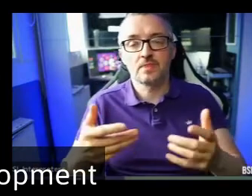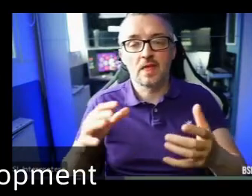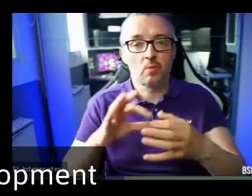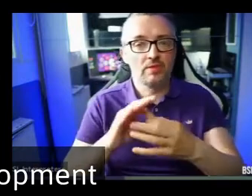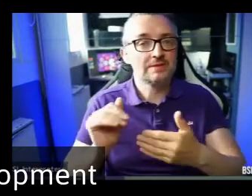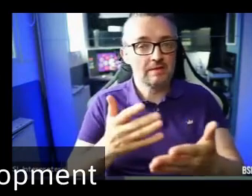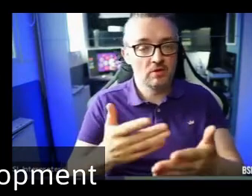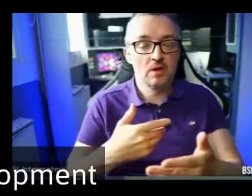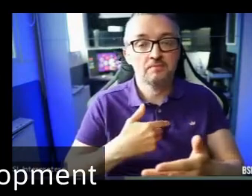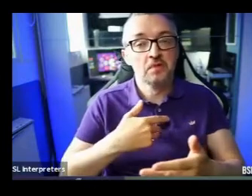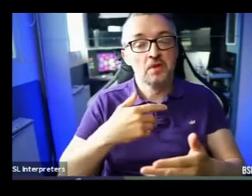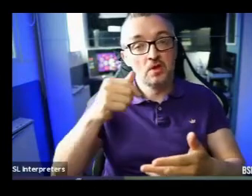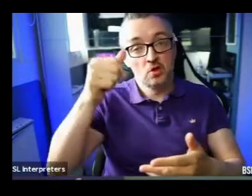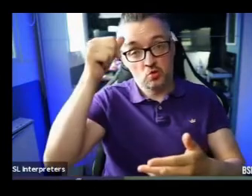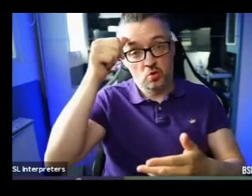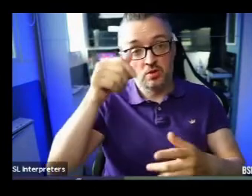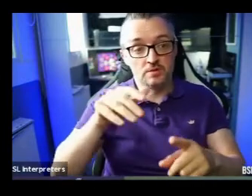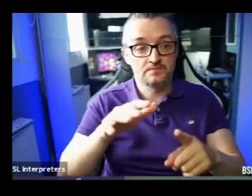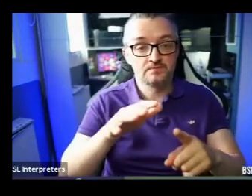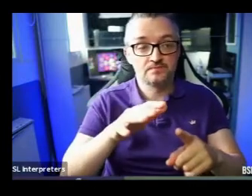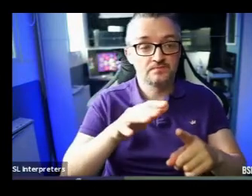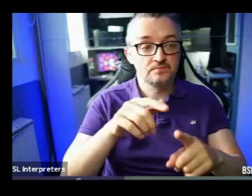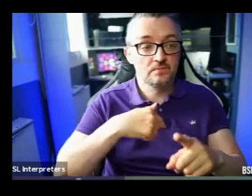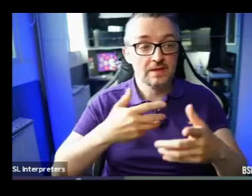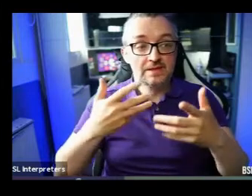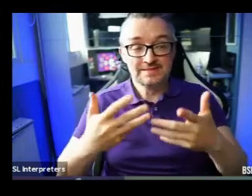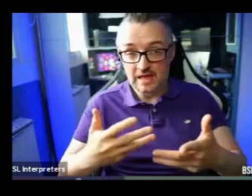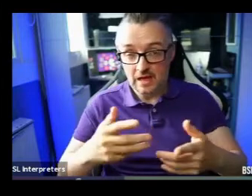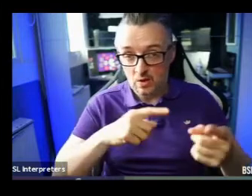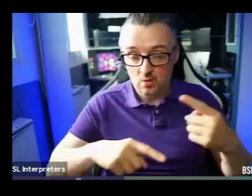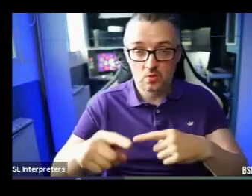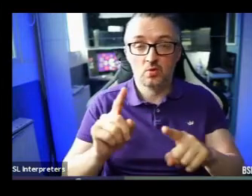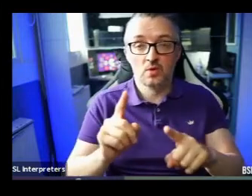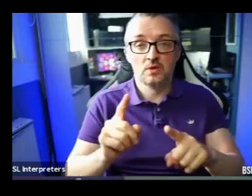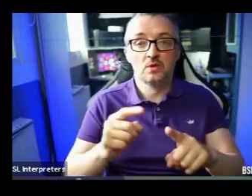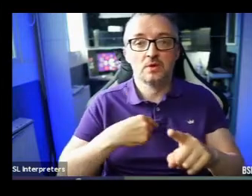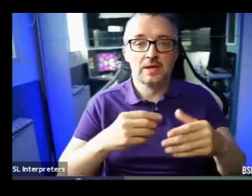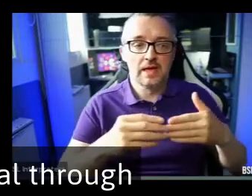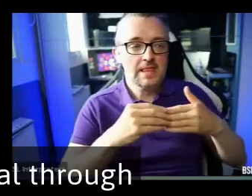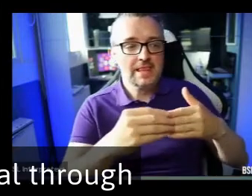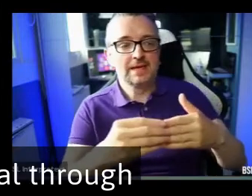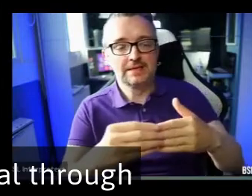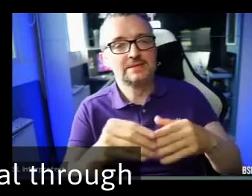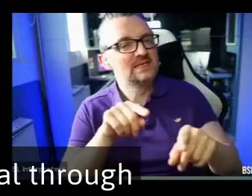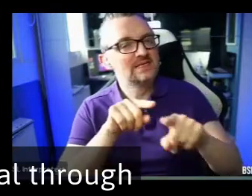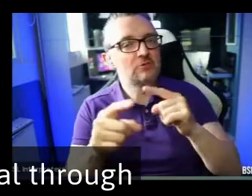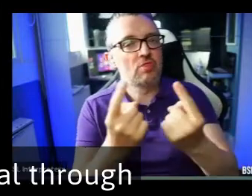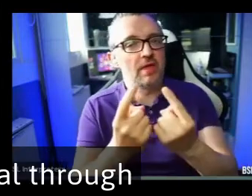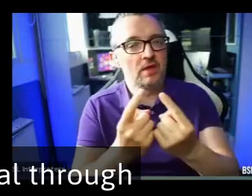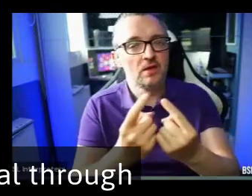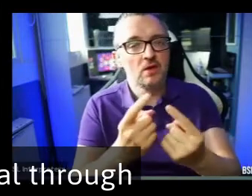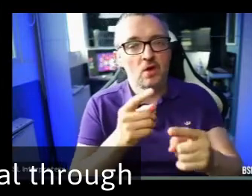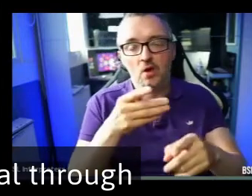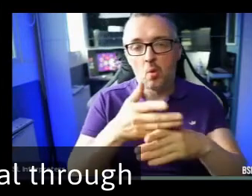indeed delivery. And I believe that, across that, where we are now, again, we're leading something pretty